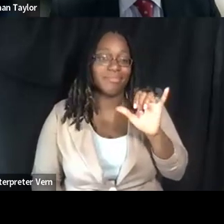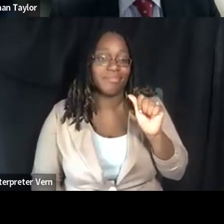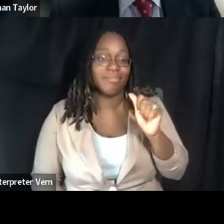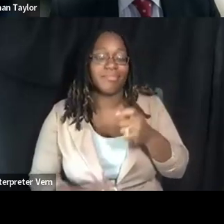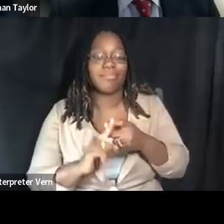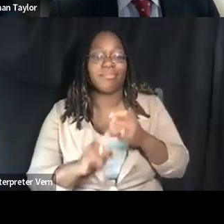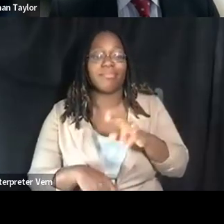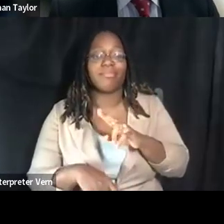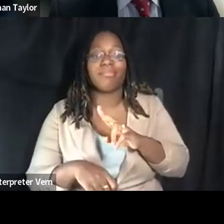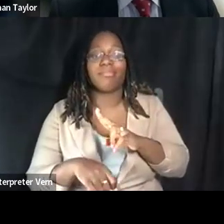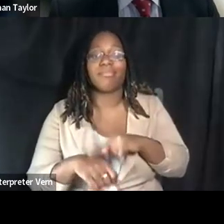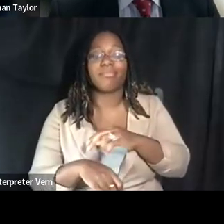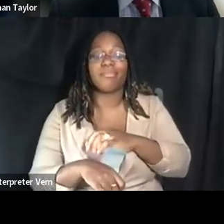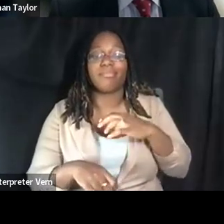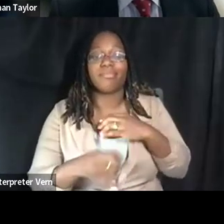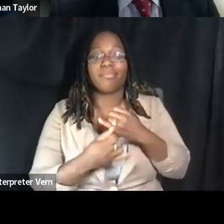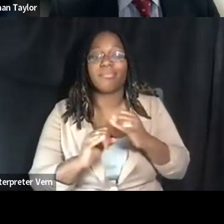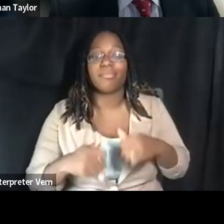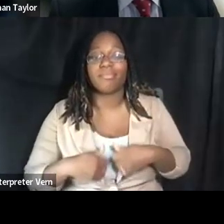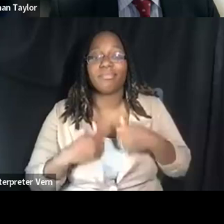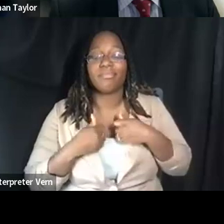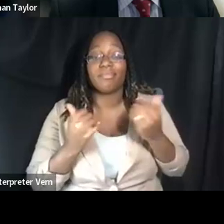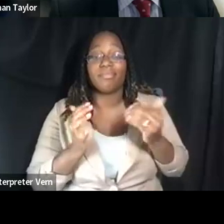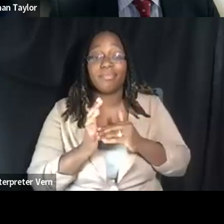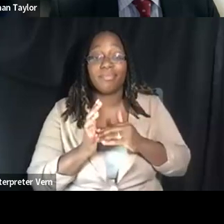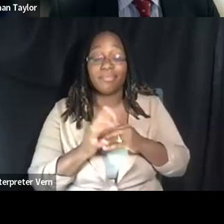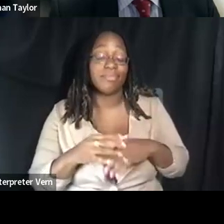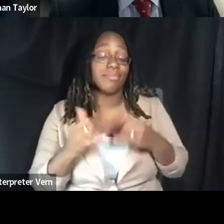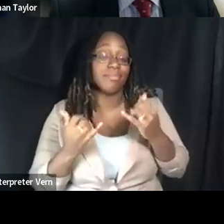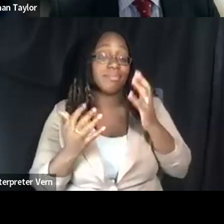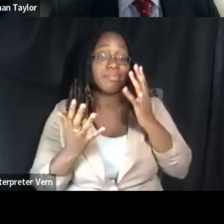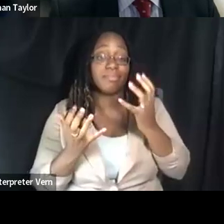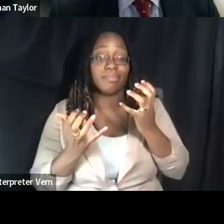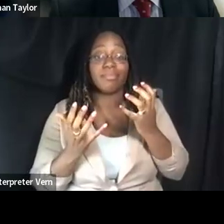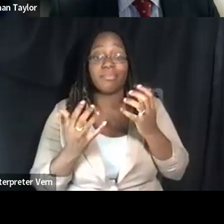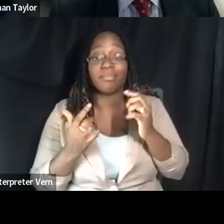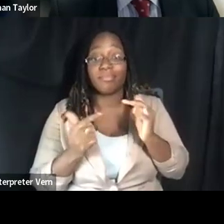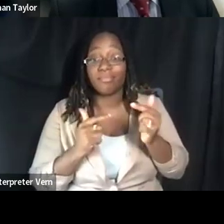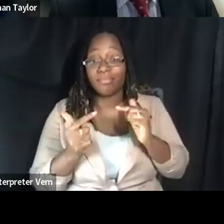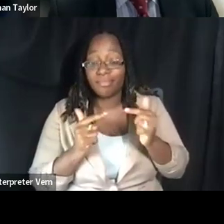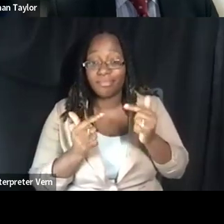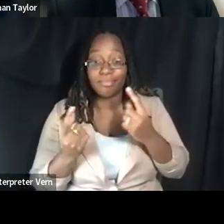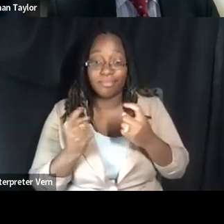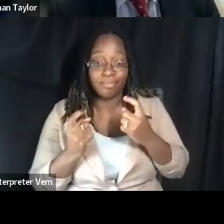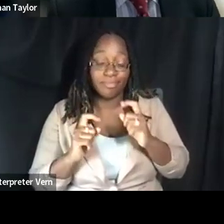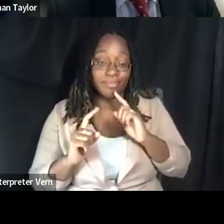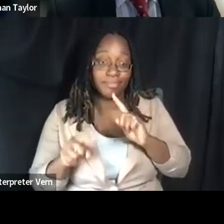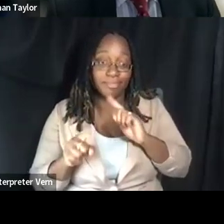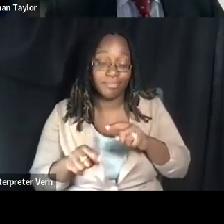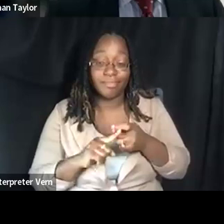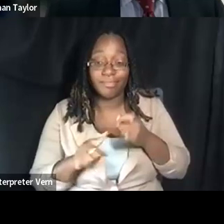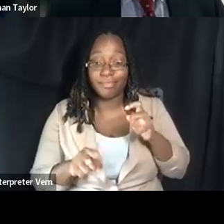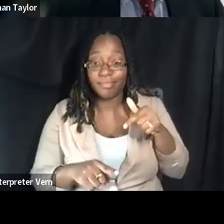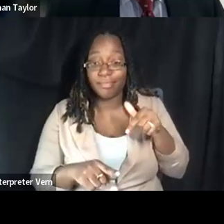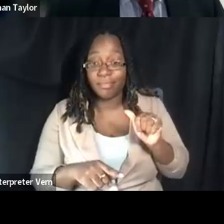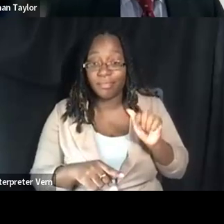the National Council on Independent Living again. And now we're going to run through some Q&A in the Q&A box.